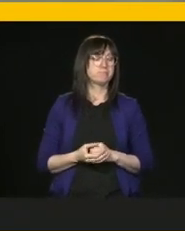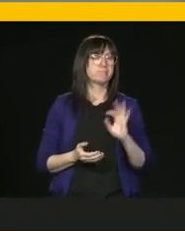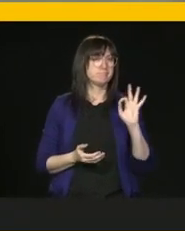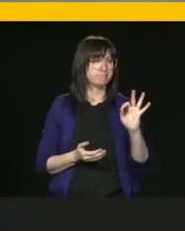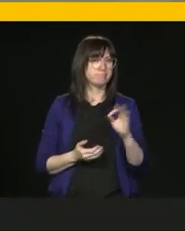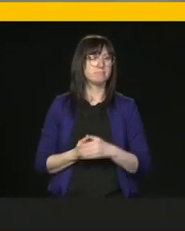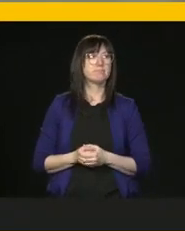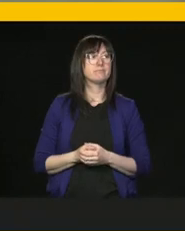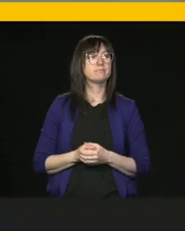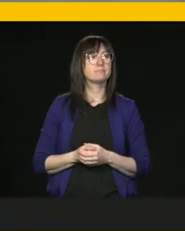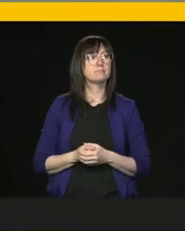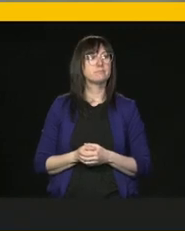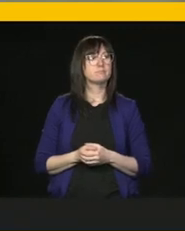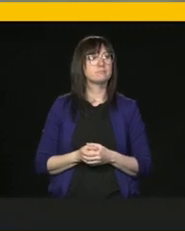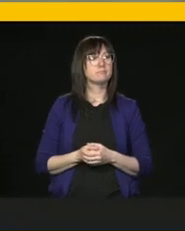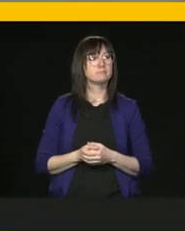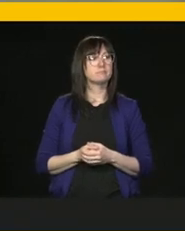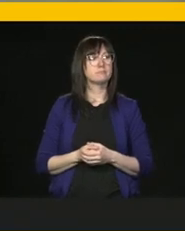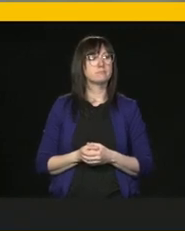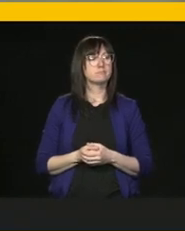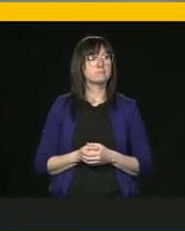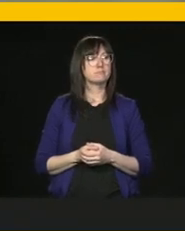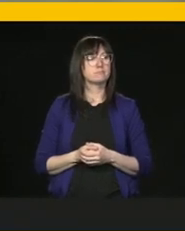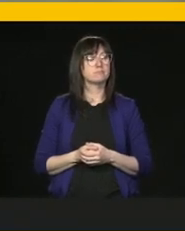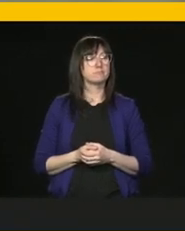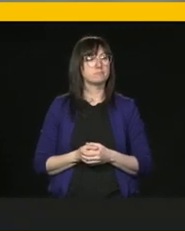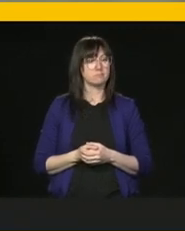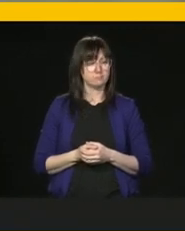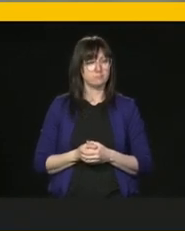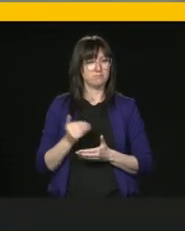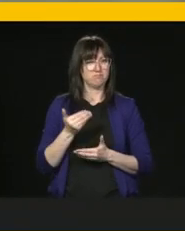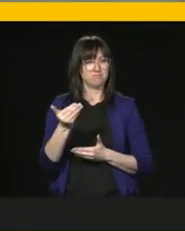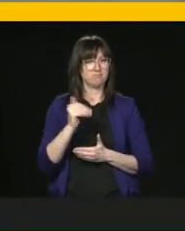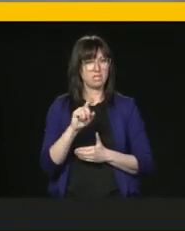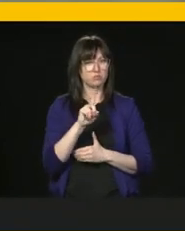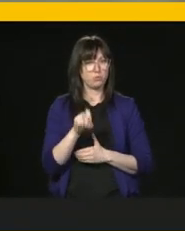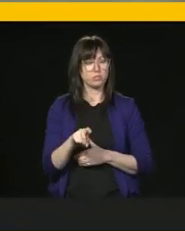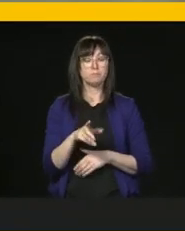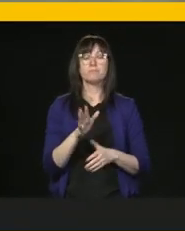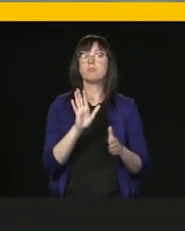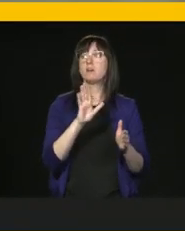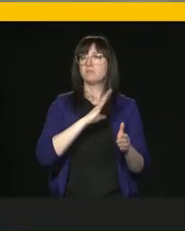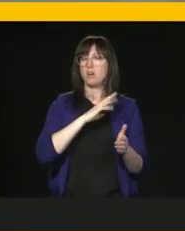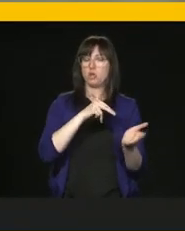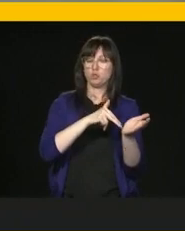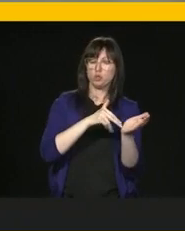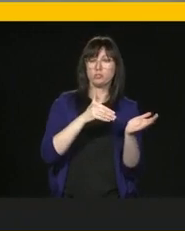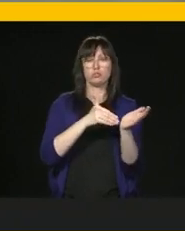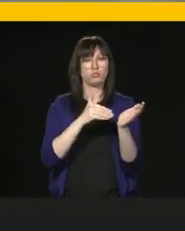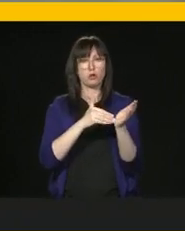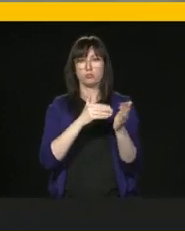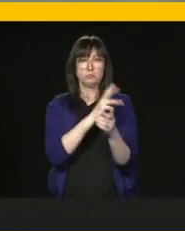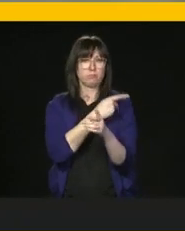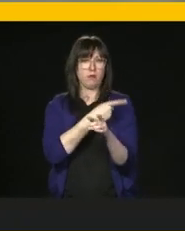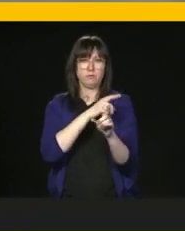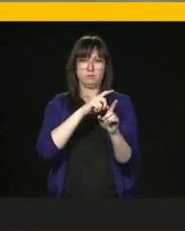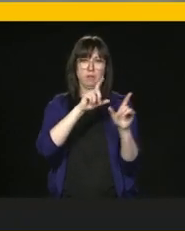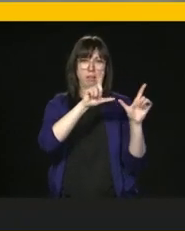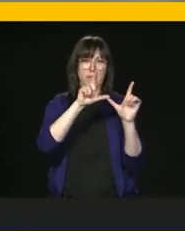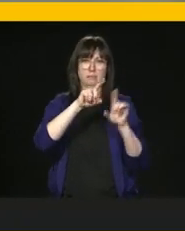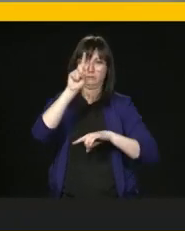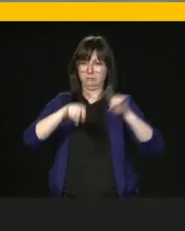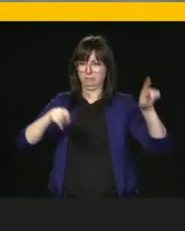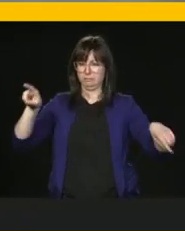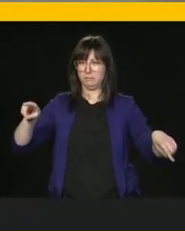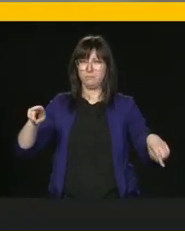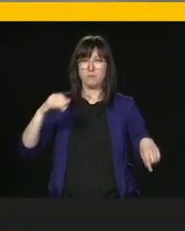Okay, so we have nurses and doctors all licensed in different provinces. Say one province is super, super